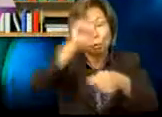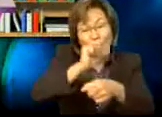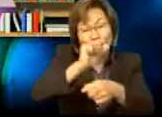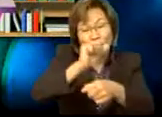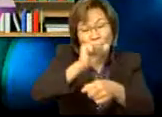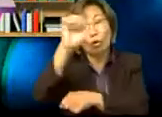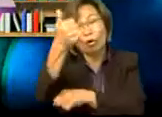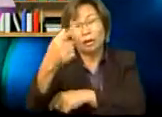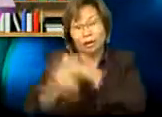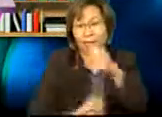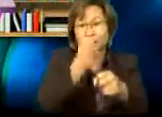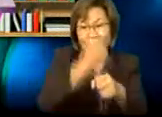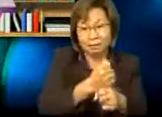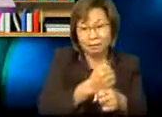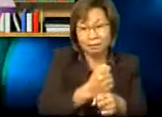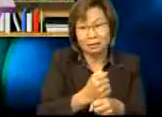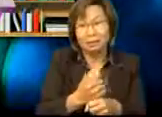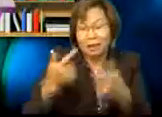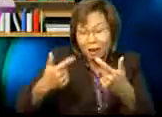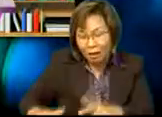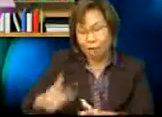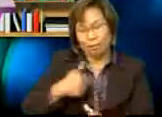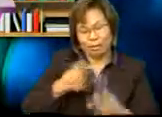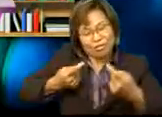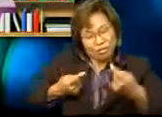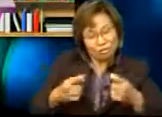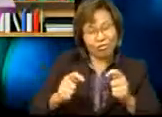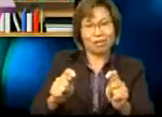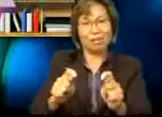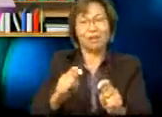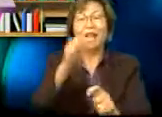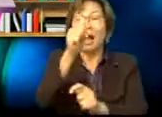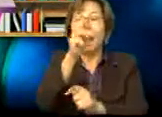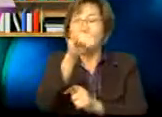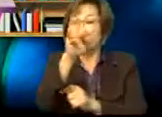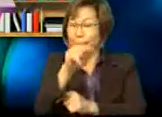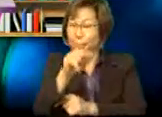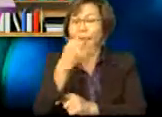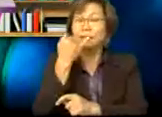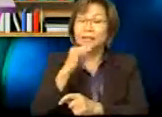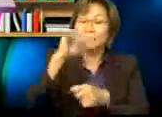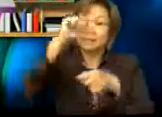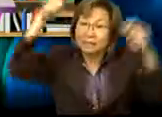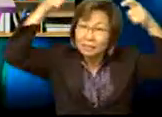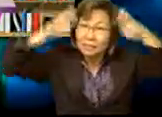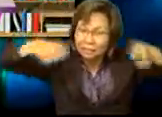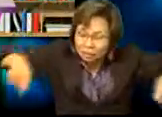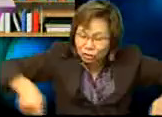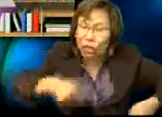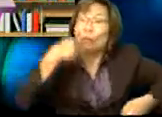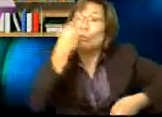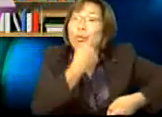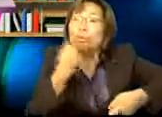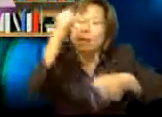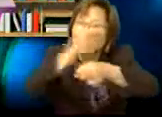years. Let me try. Amin is a chef who works in